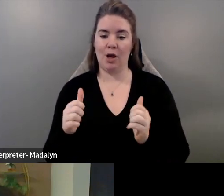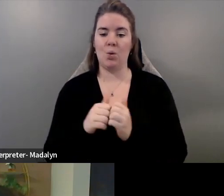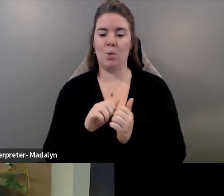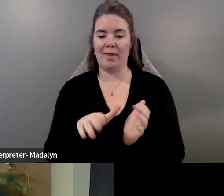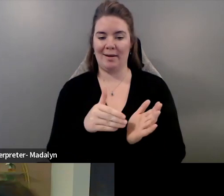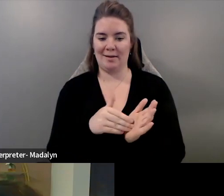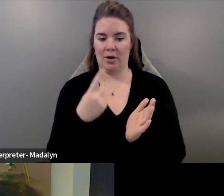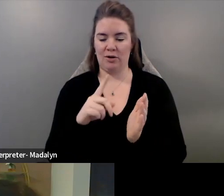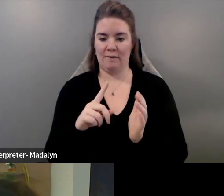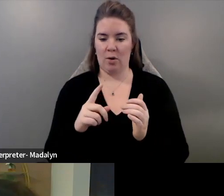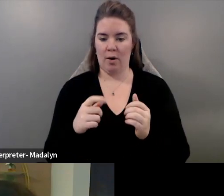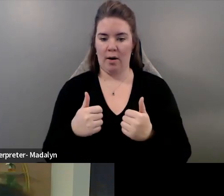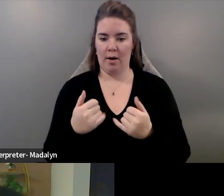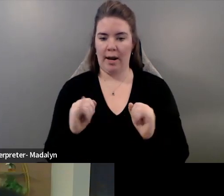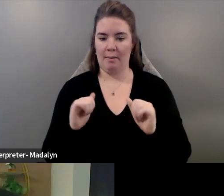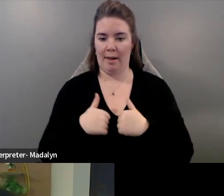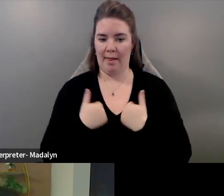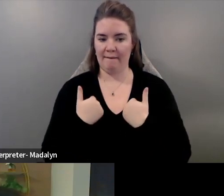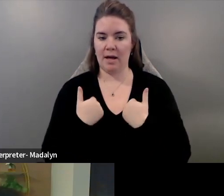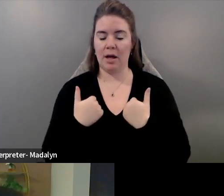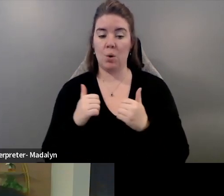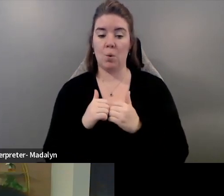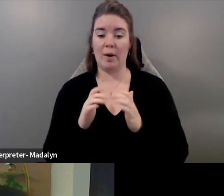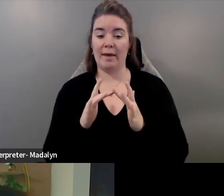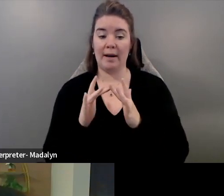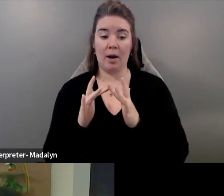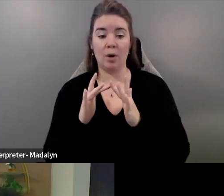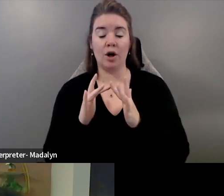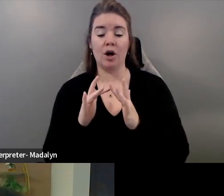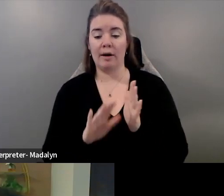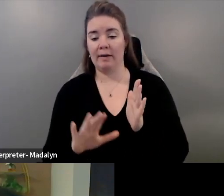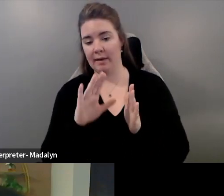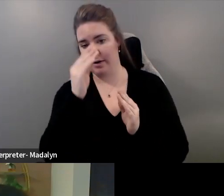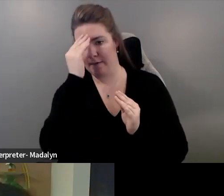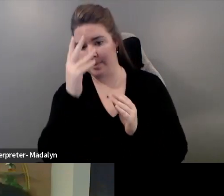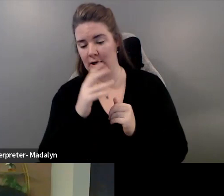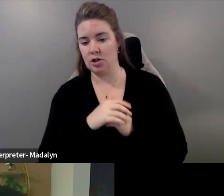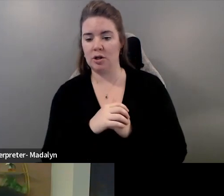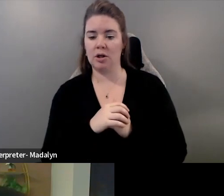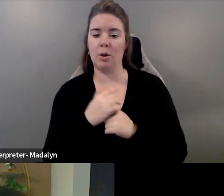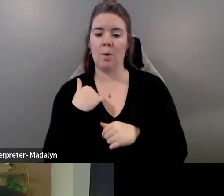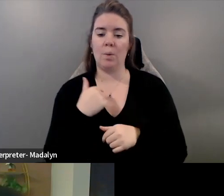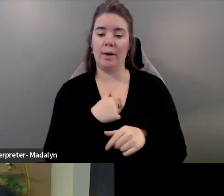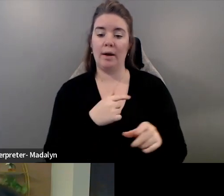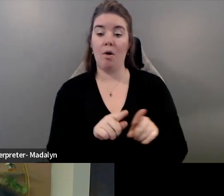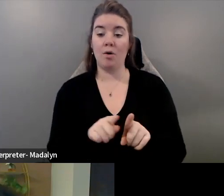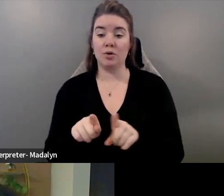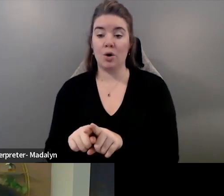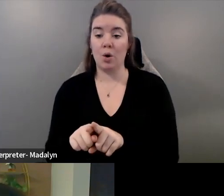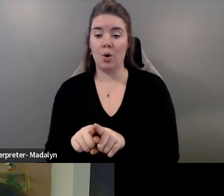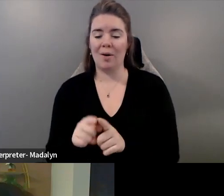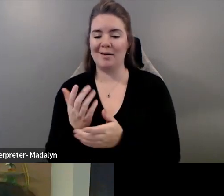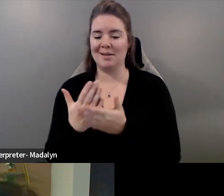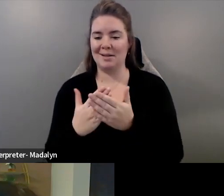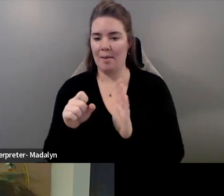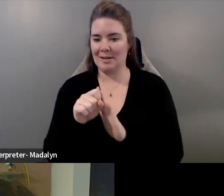Living, with the network, with some information from the network. And we also, some states do it a